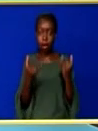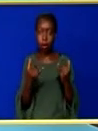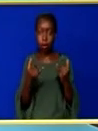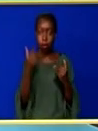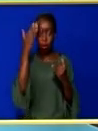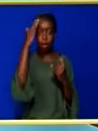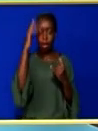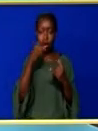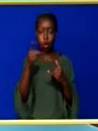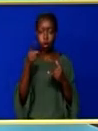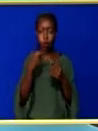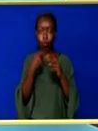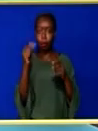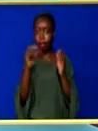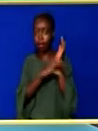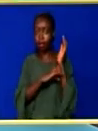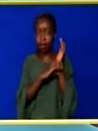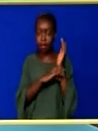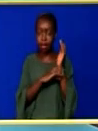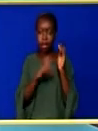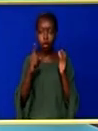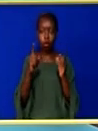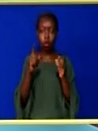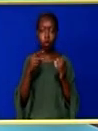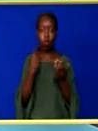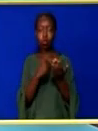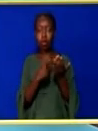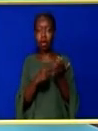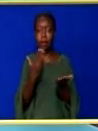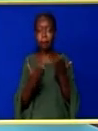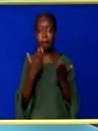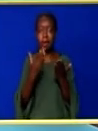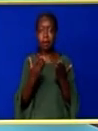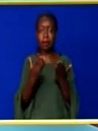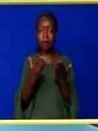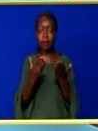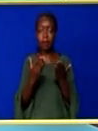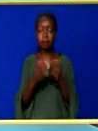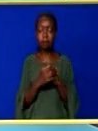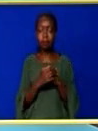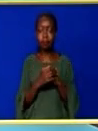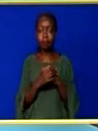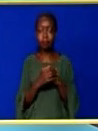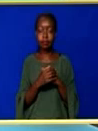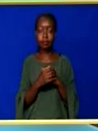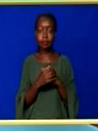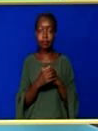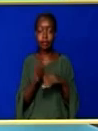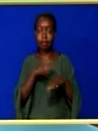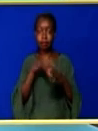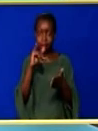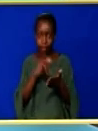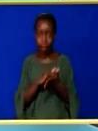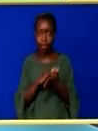to a country. You are either a Ugandan citizen, a Canadian citizen, etc. At that stage, the